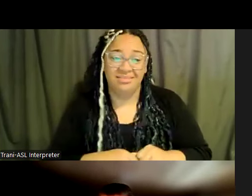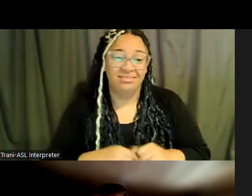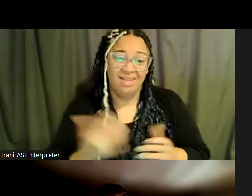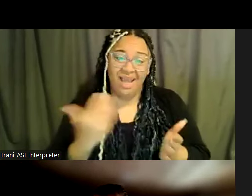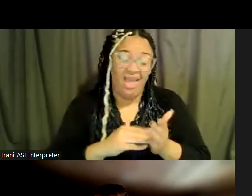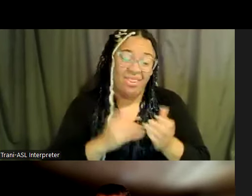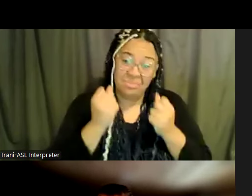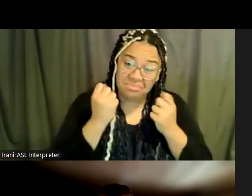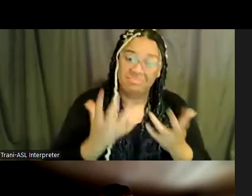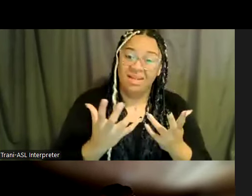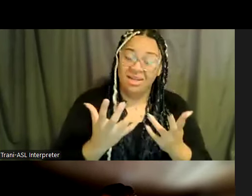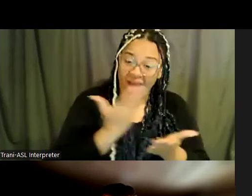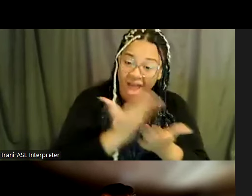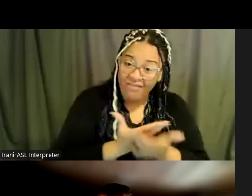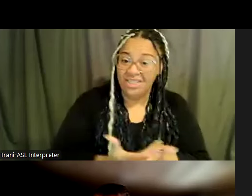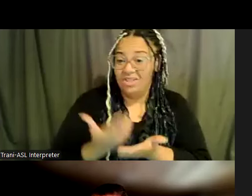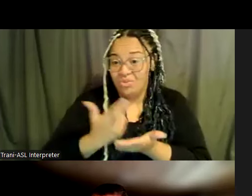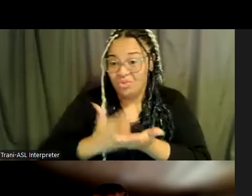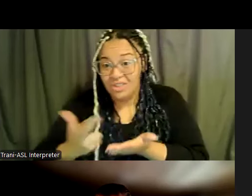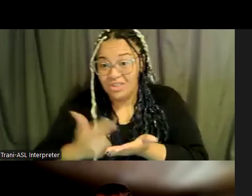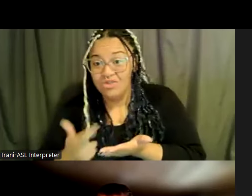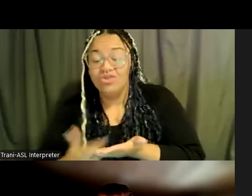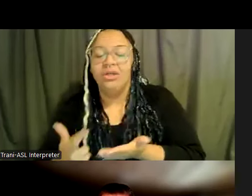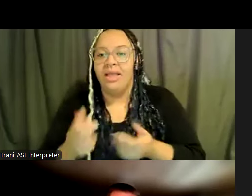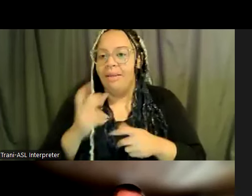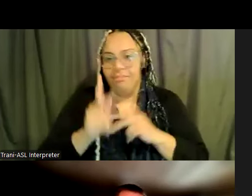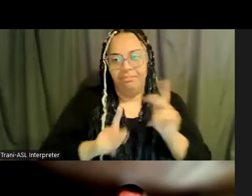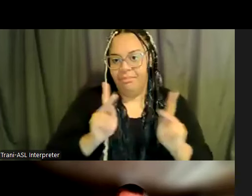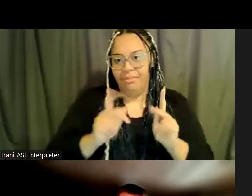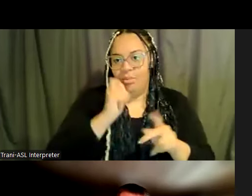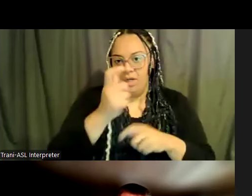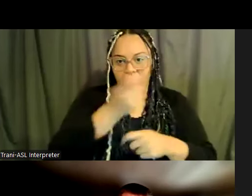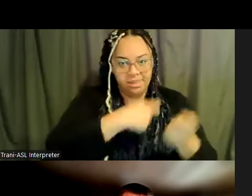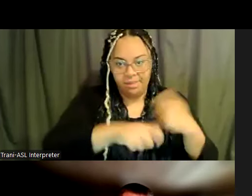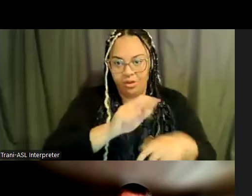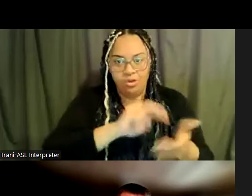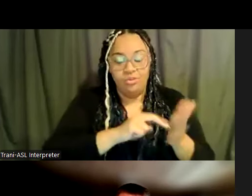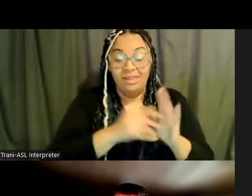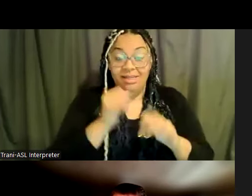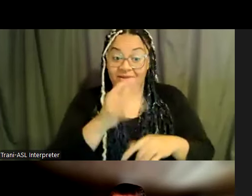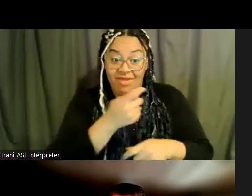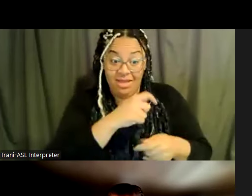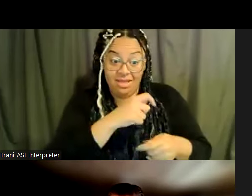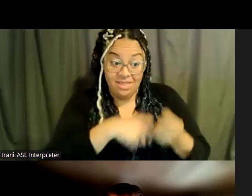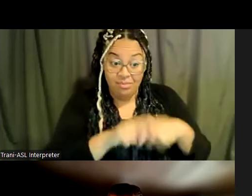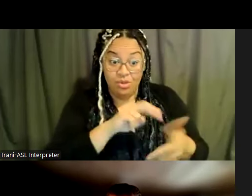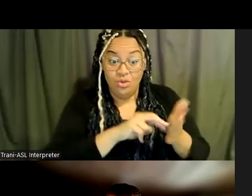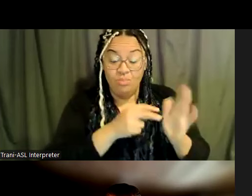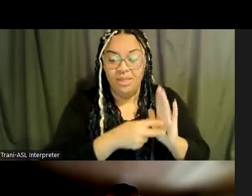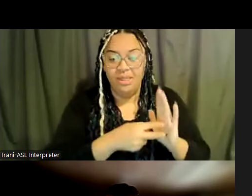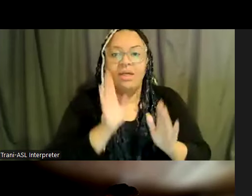evidence, tons of research to suggest that people will not substitute means. If they do substitute means, they're going to go to